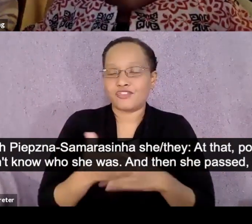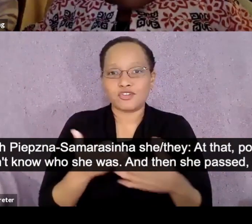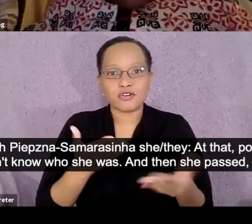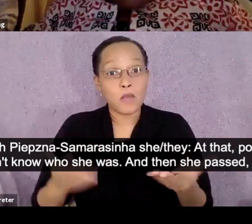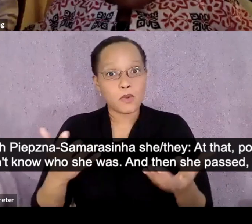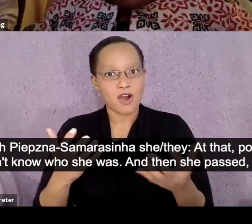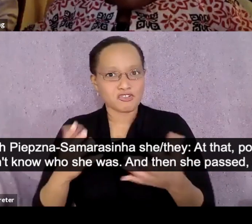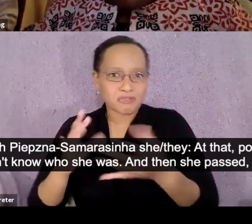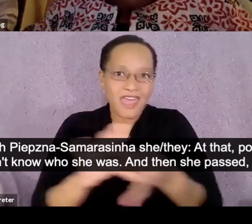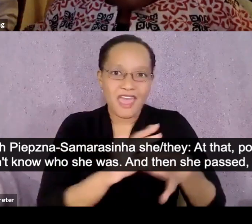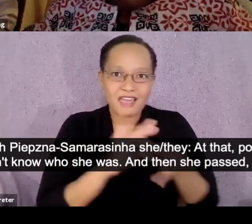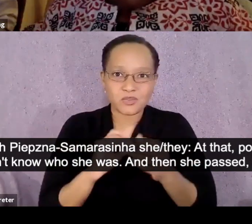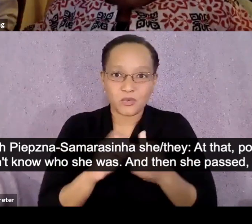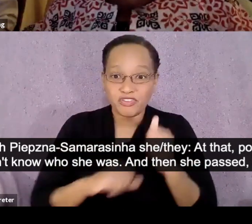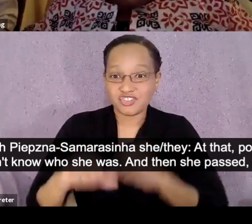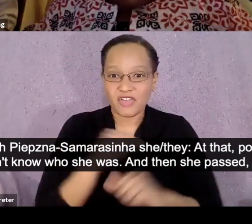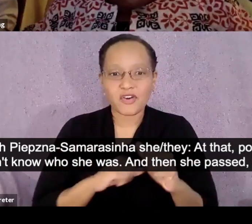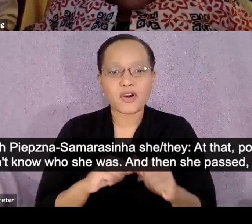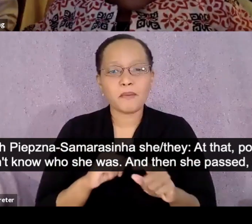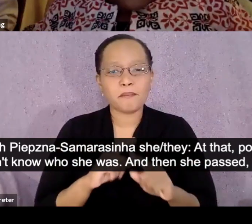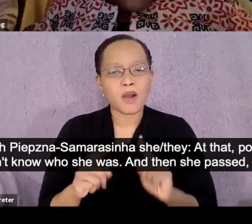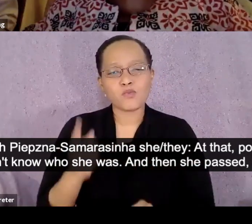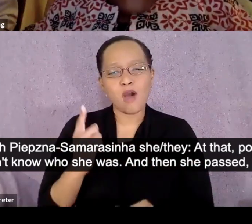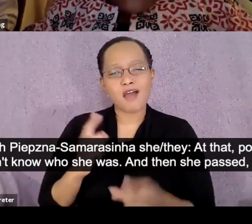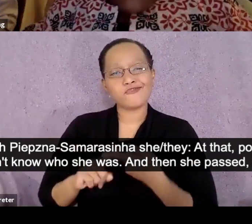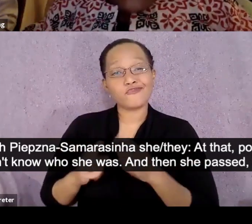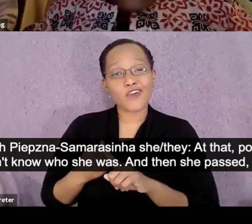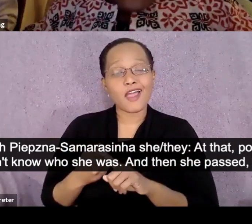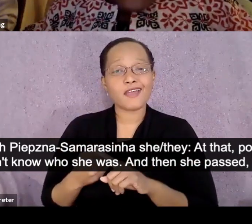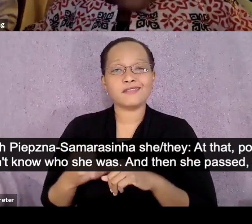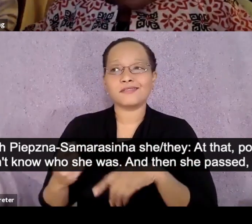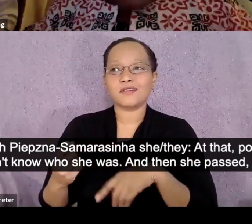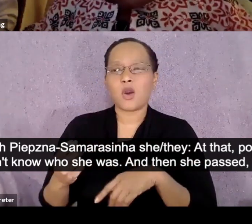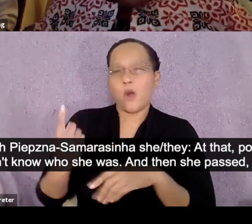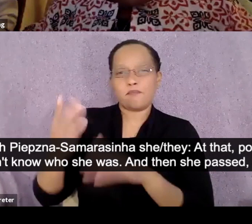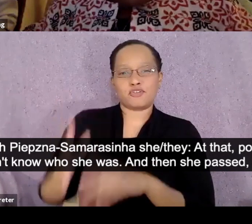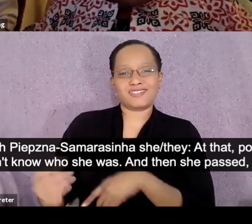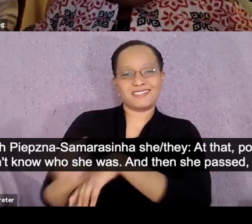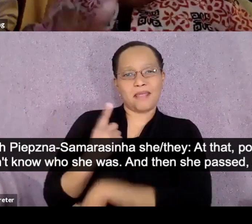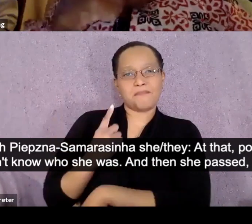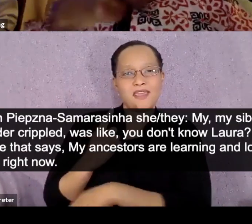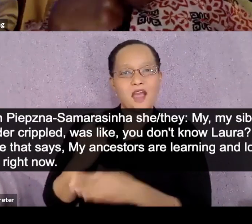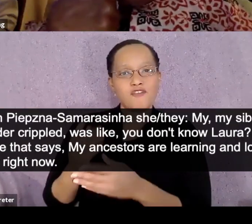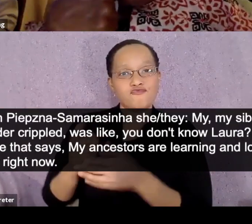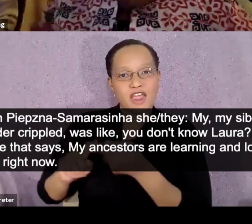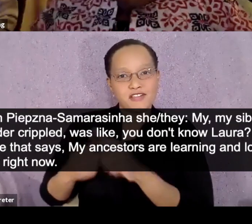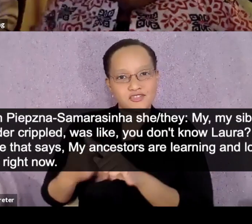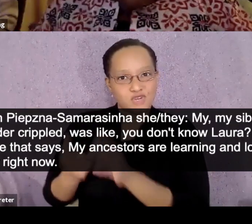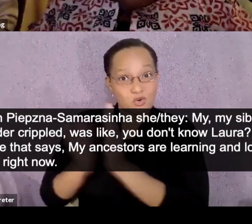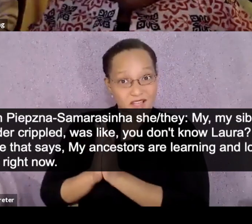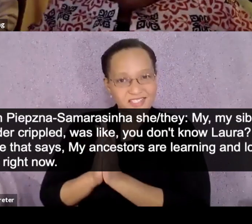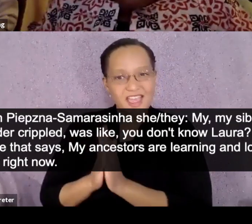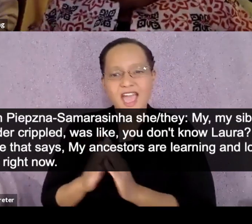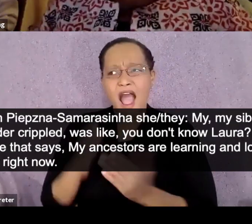about, Laura Hershey friend requested me and I didn't know who she was. And then she passed. And then I was like, and then my sibling